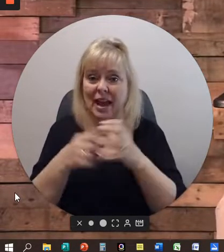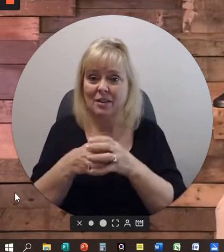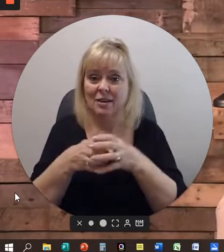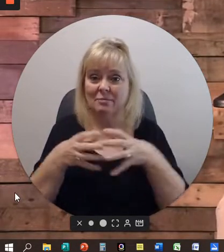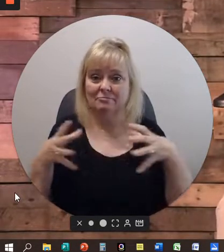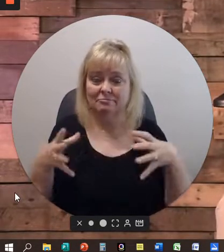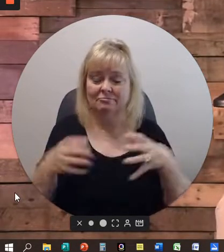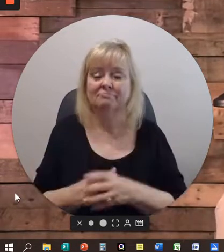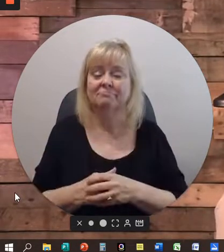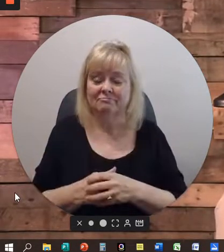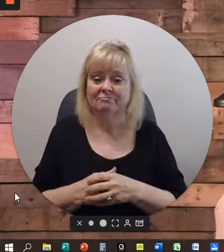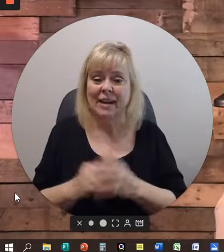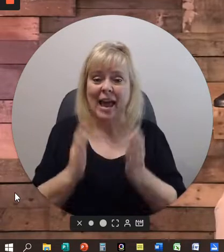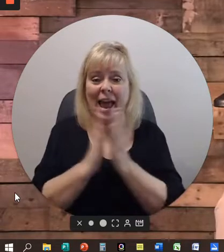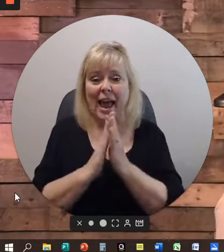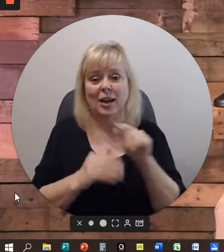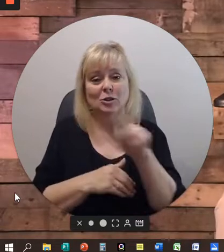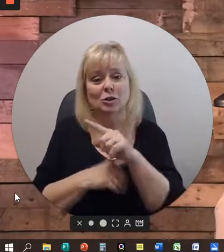pray.